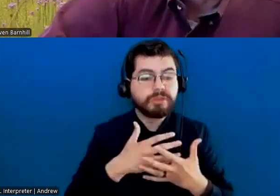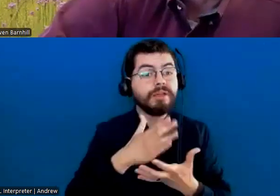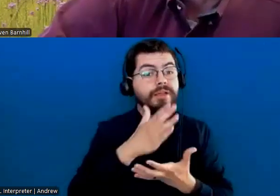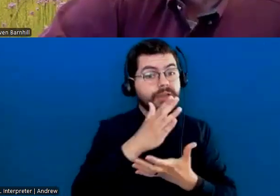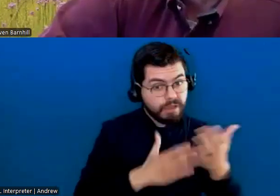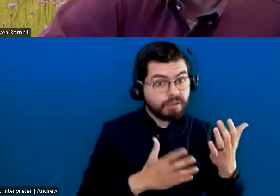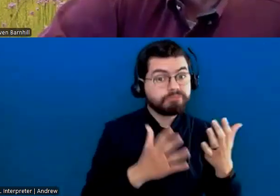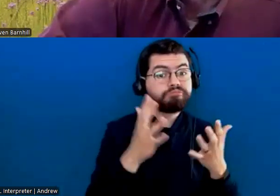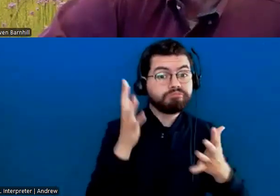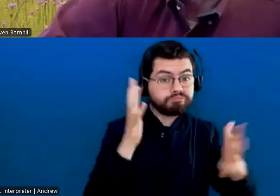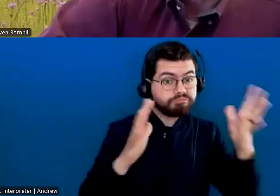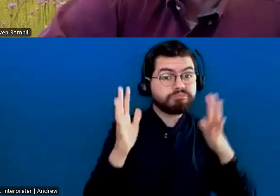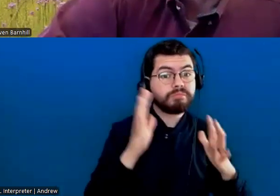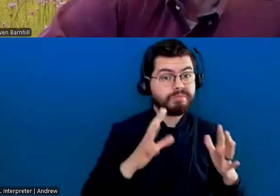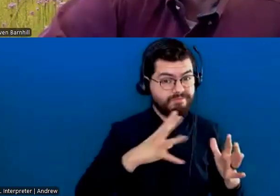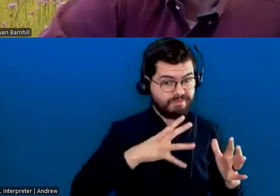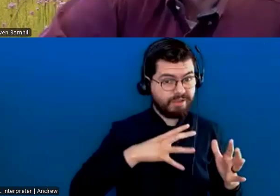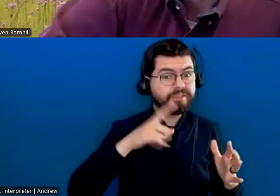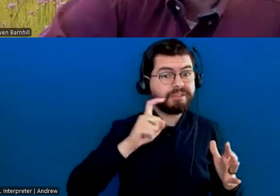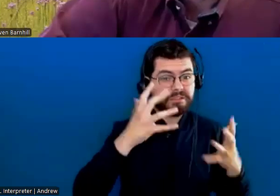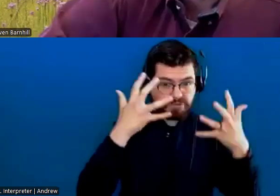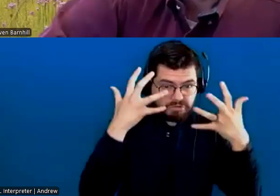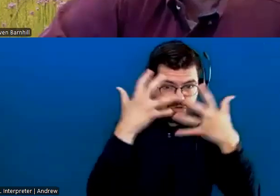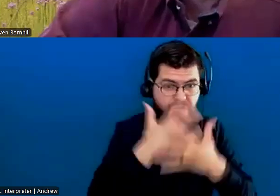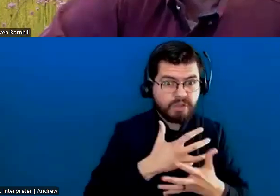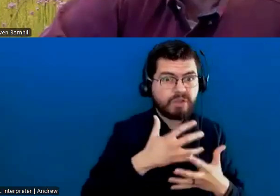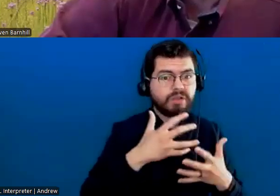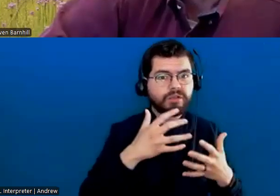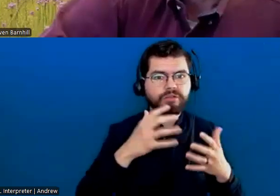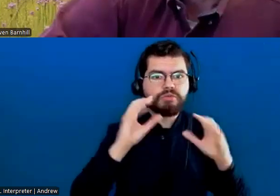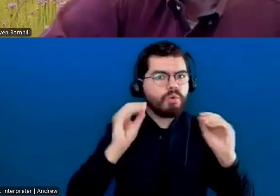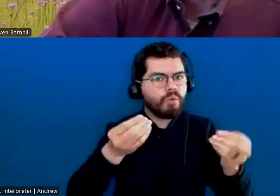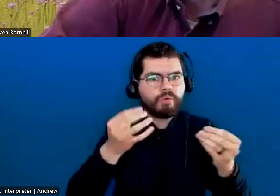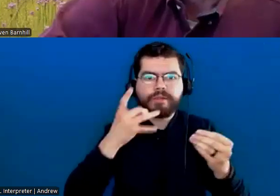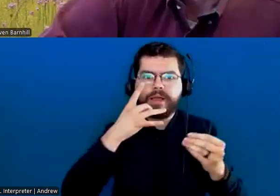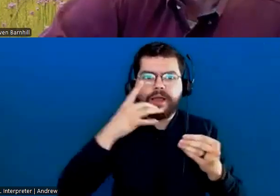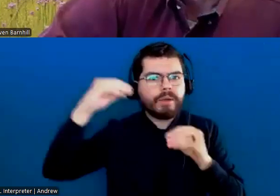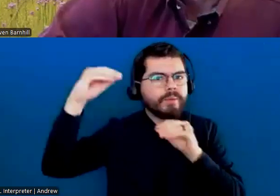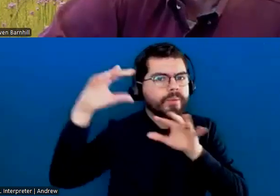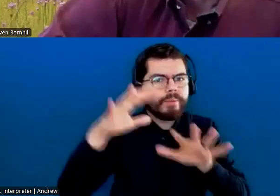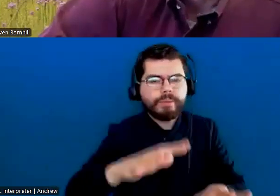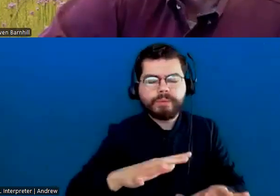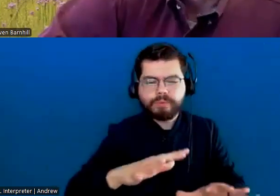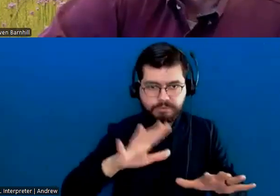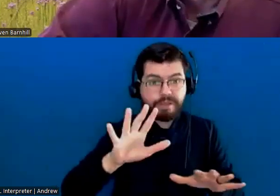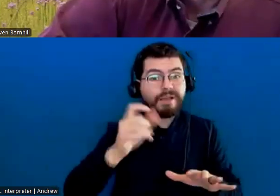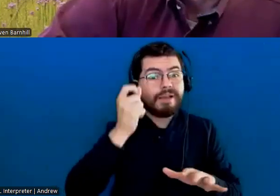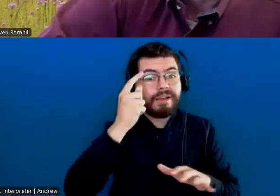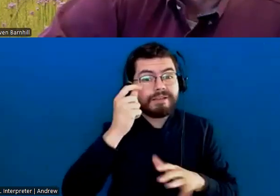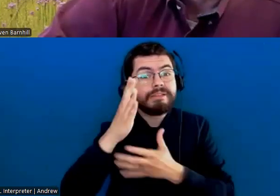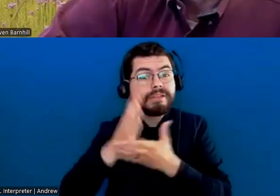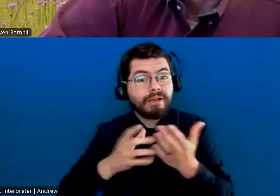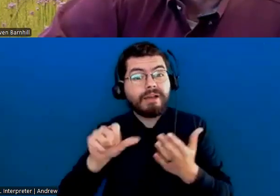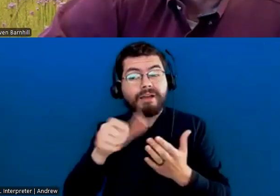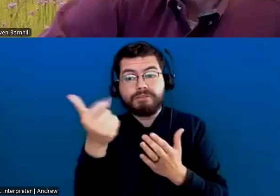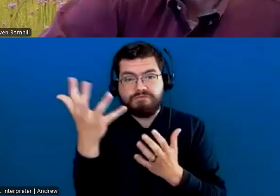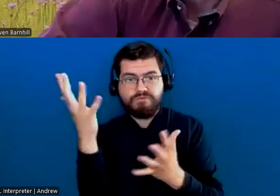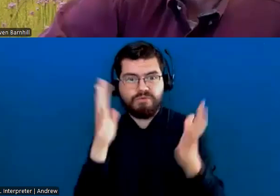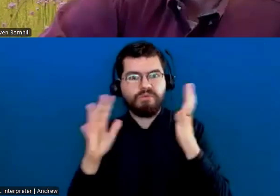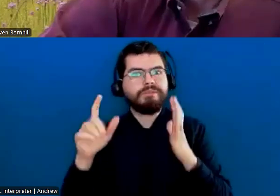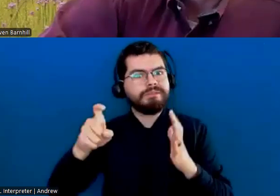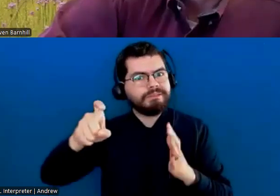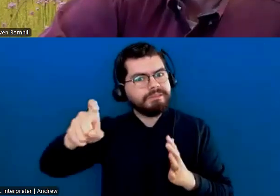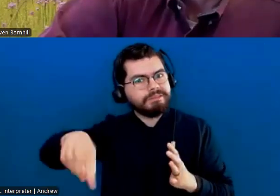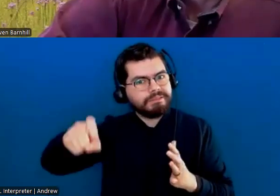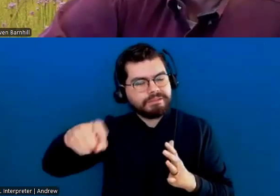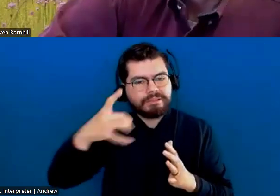early successional habitat, and hurricanes provide that. And then just some other things that we encounter that haven't been talked